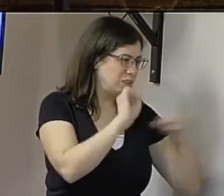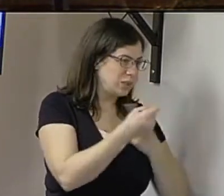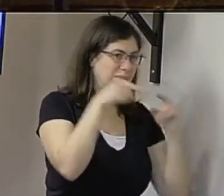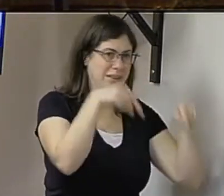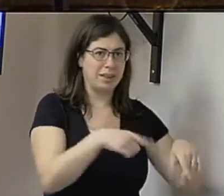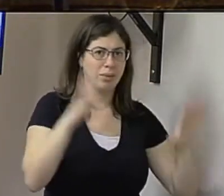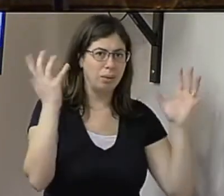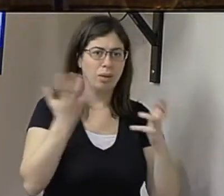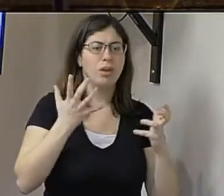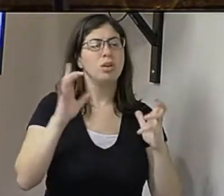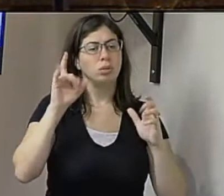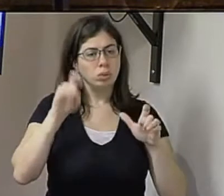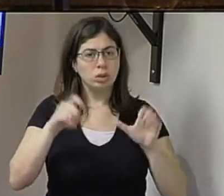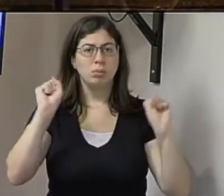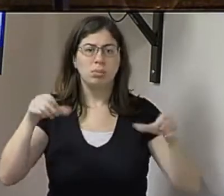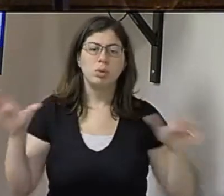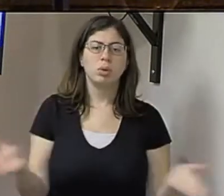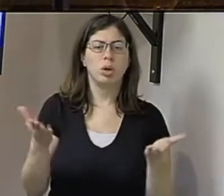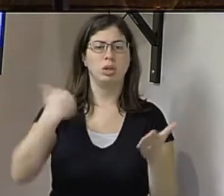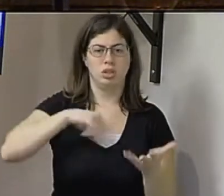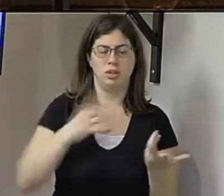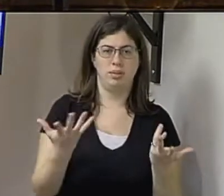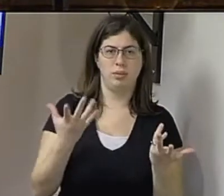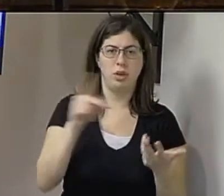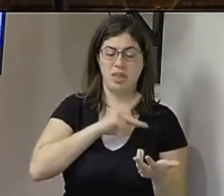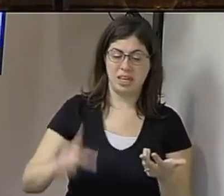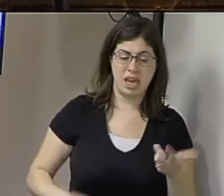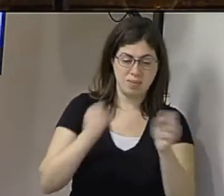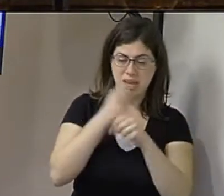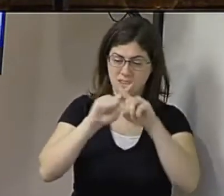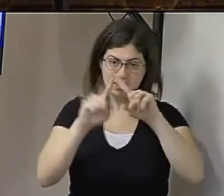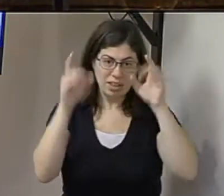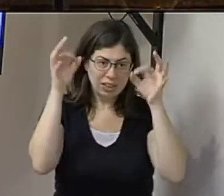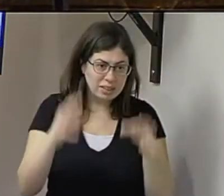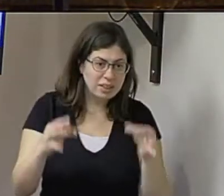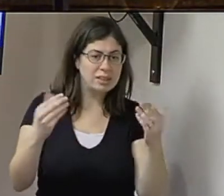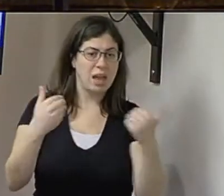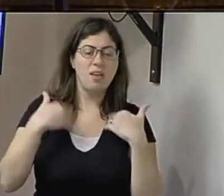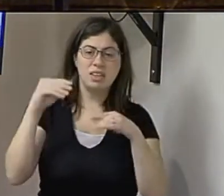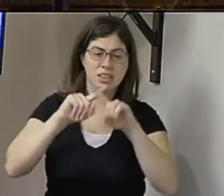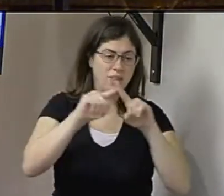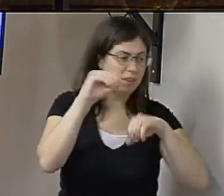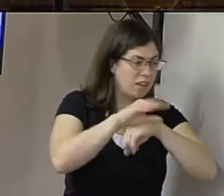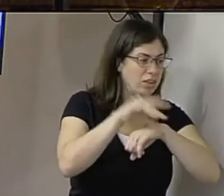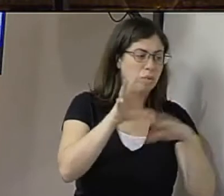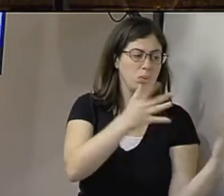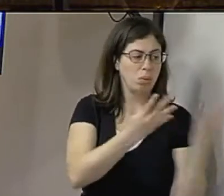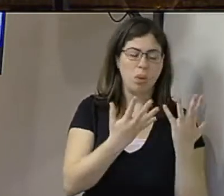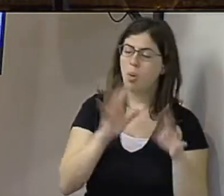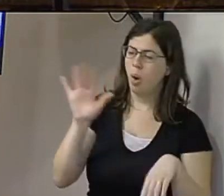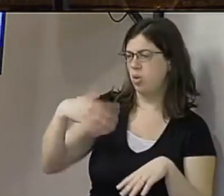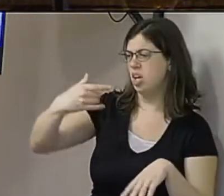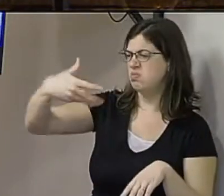So it is supposed to encourage us. So the king is making these decisions. He gets these advisors, and they come and say, well, let's just get rid